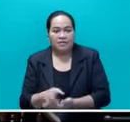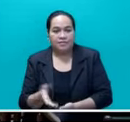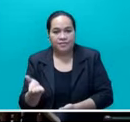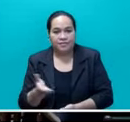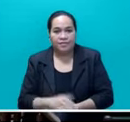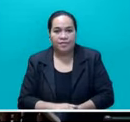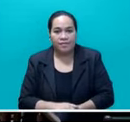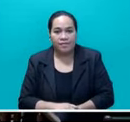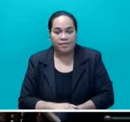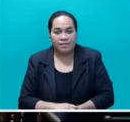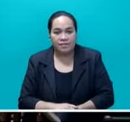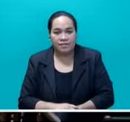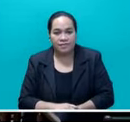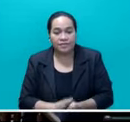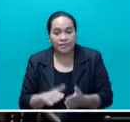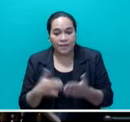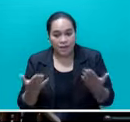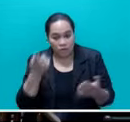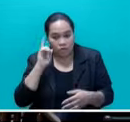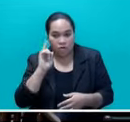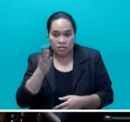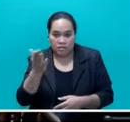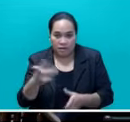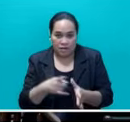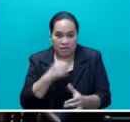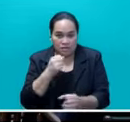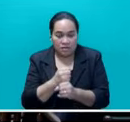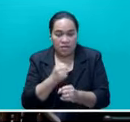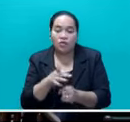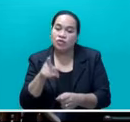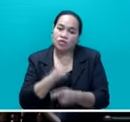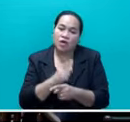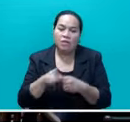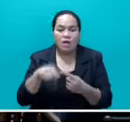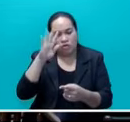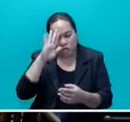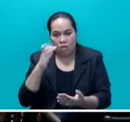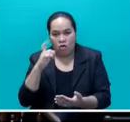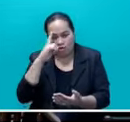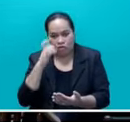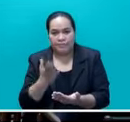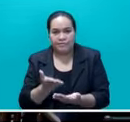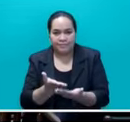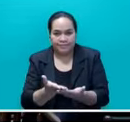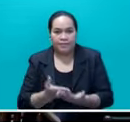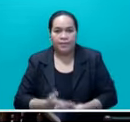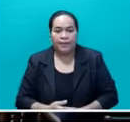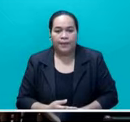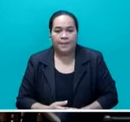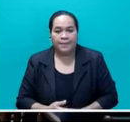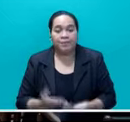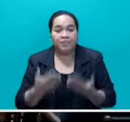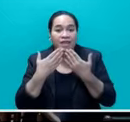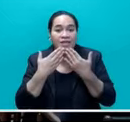motion. I now call upon the Honourable Attorney General to speak to his motion. You have the floor. Thank you,